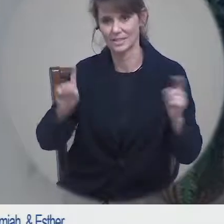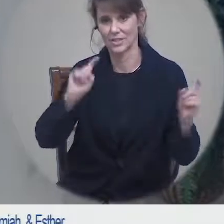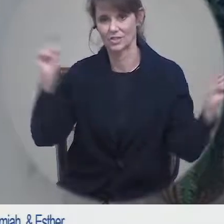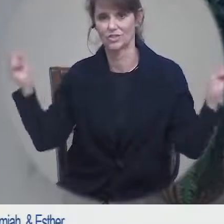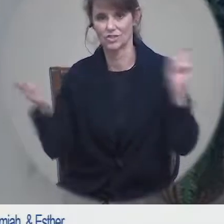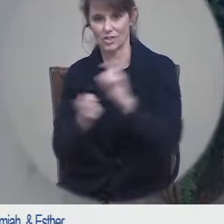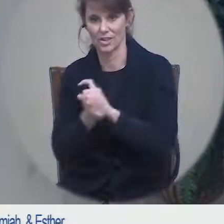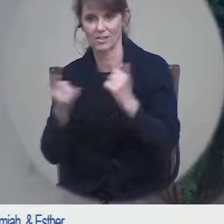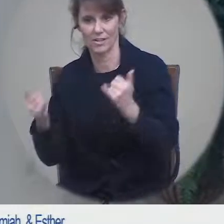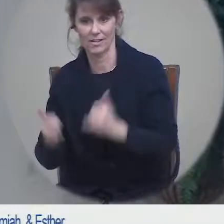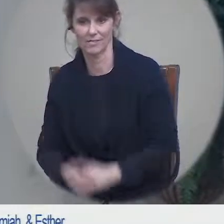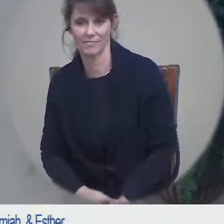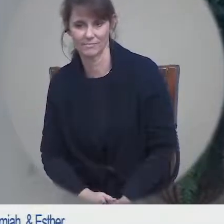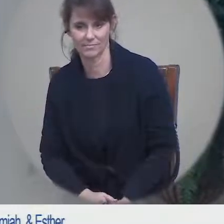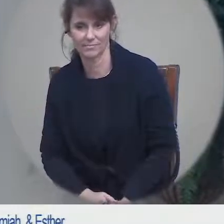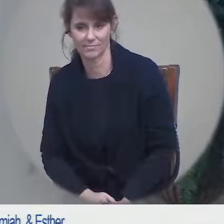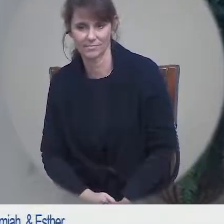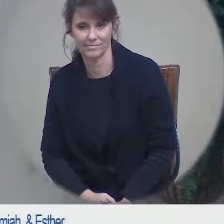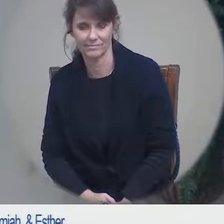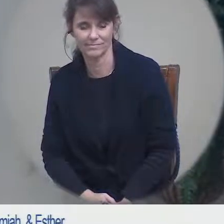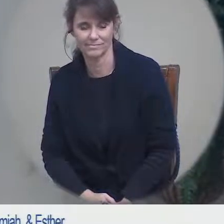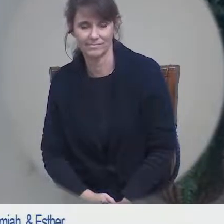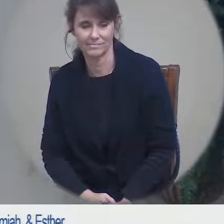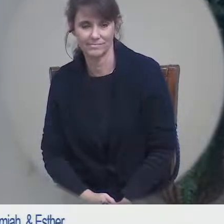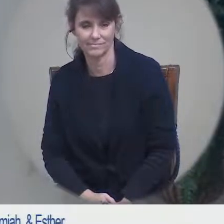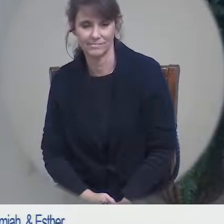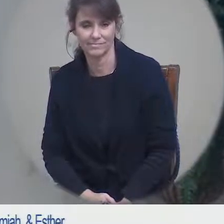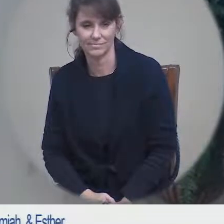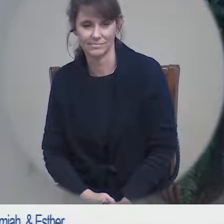who is the main character of chapter 10?